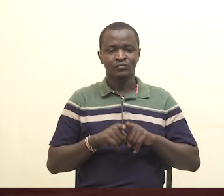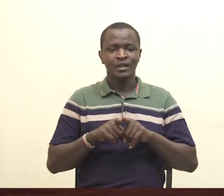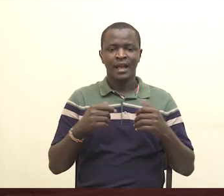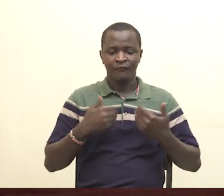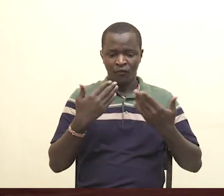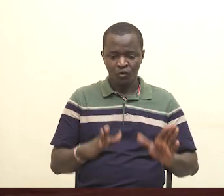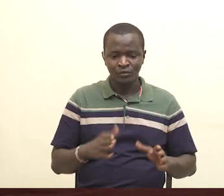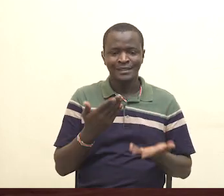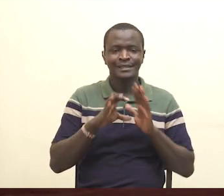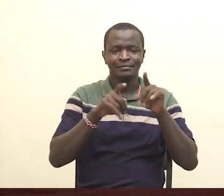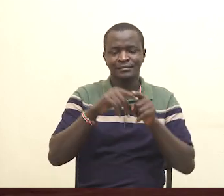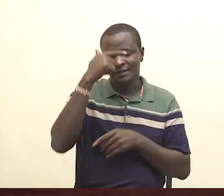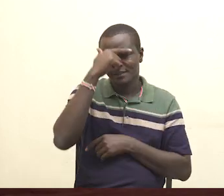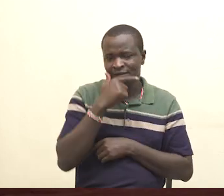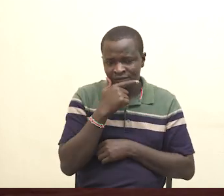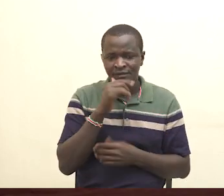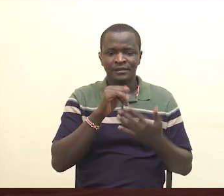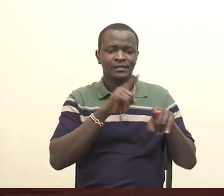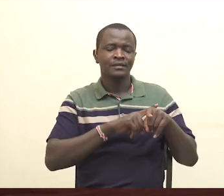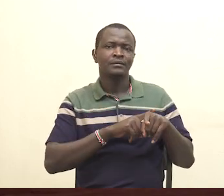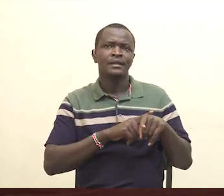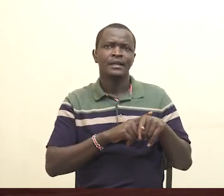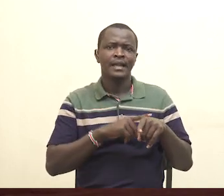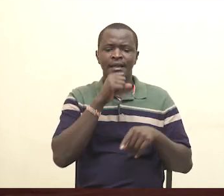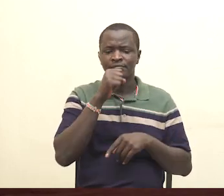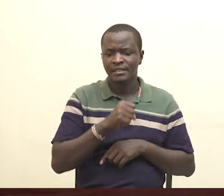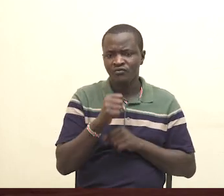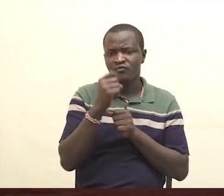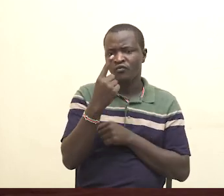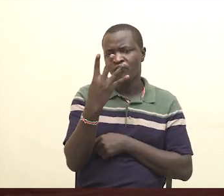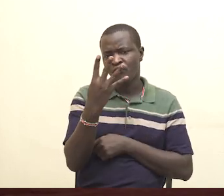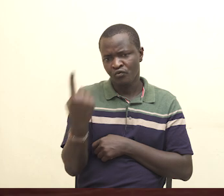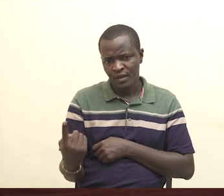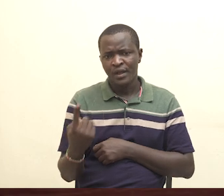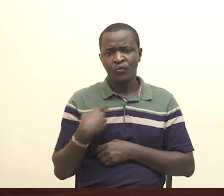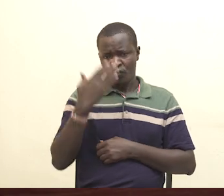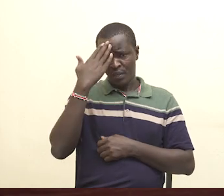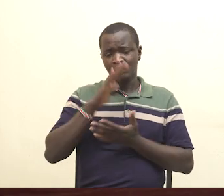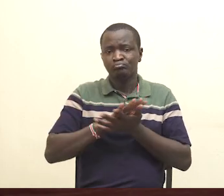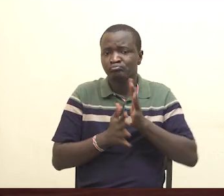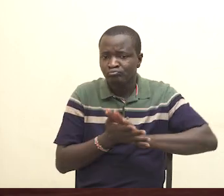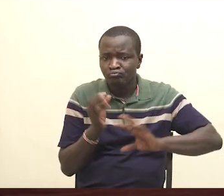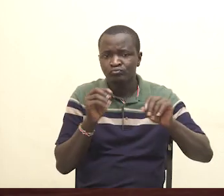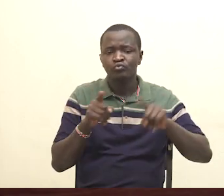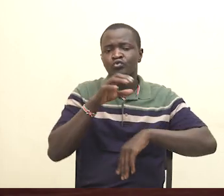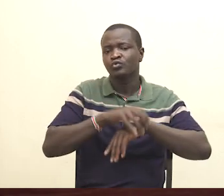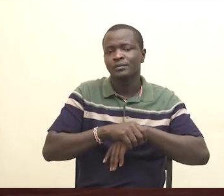lost his eyesight at age 41. Now, without knowing it, we